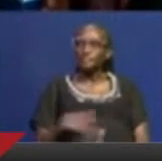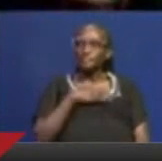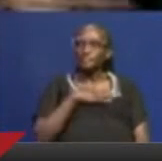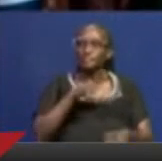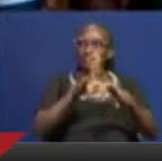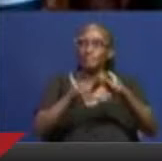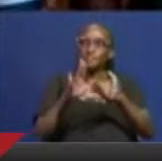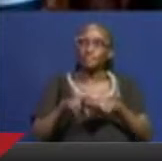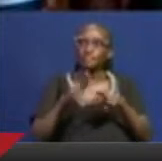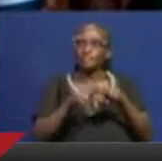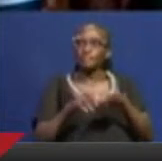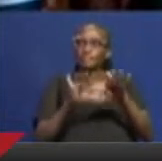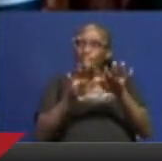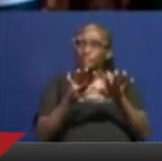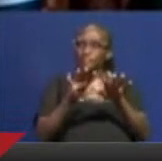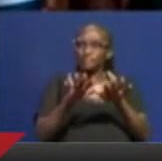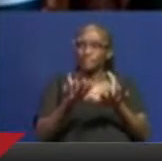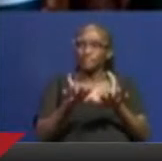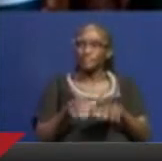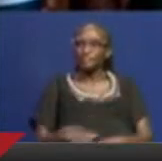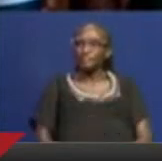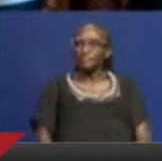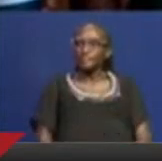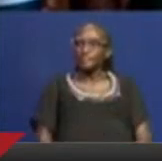Take your seat. Order.